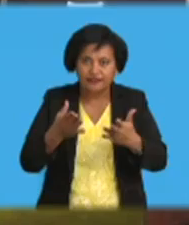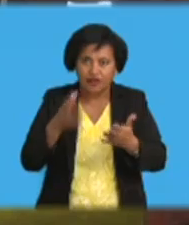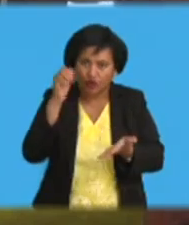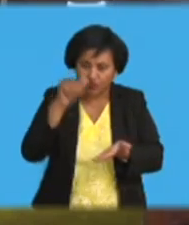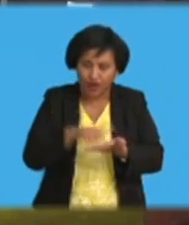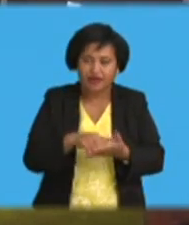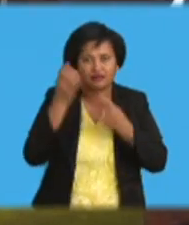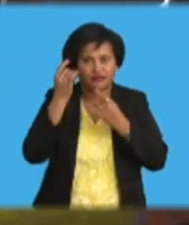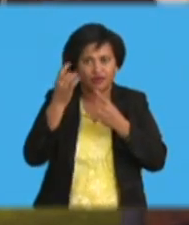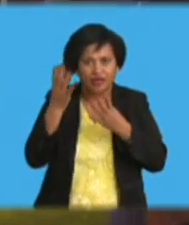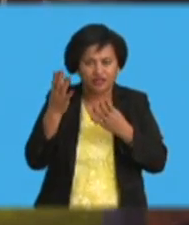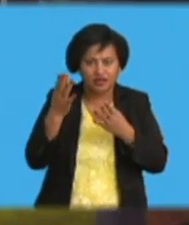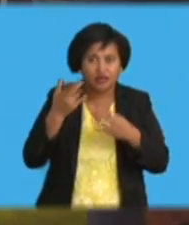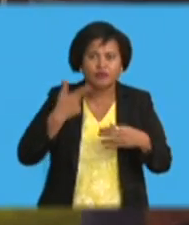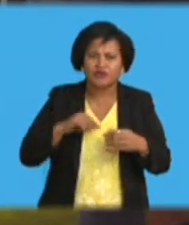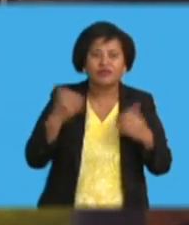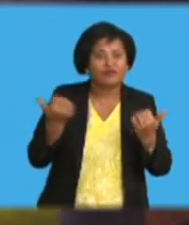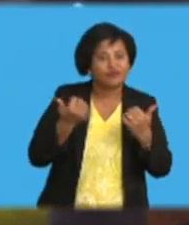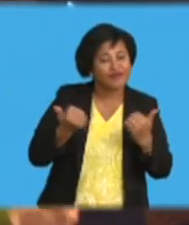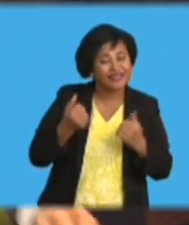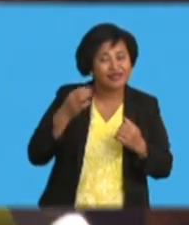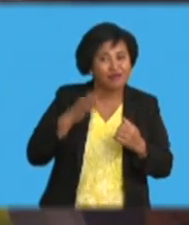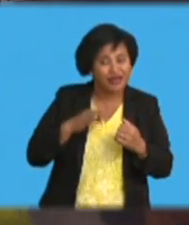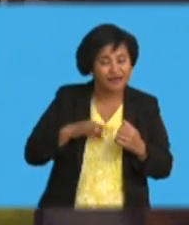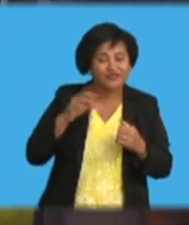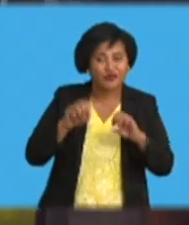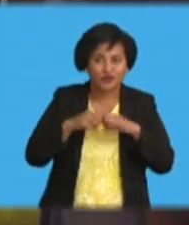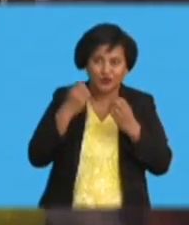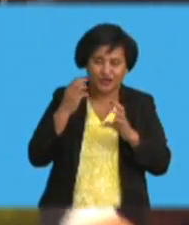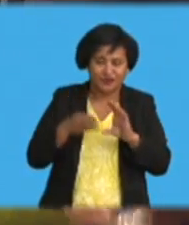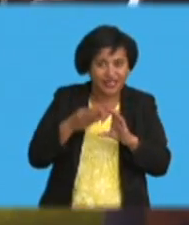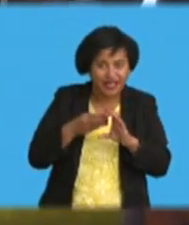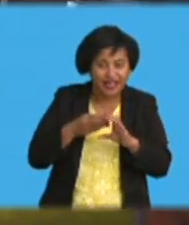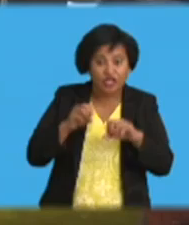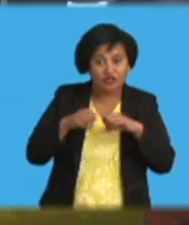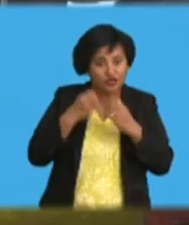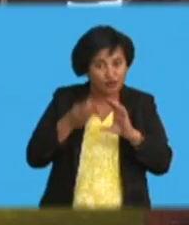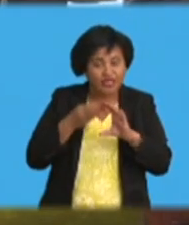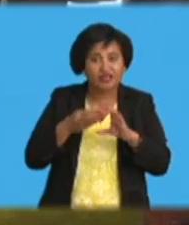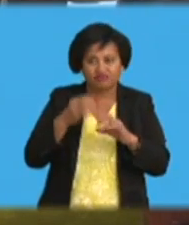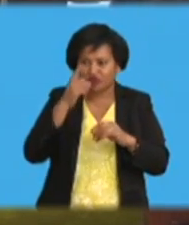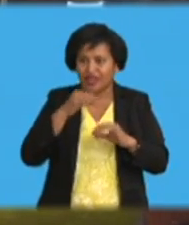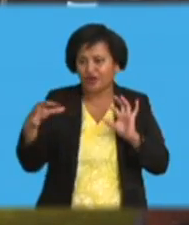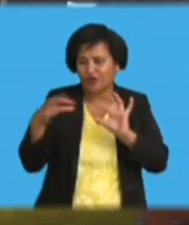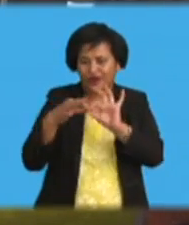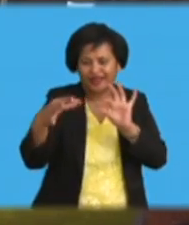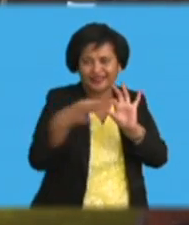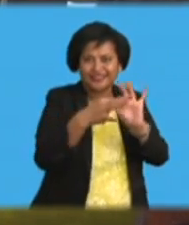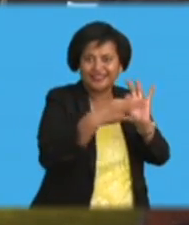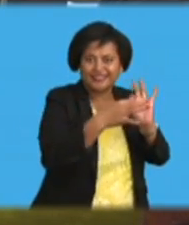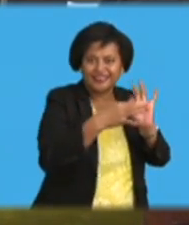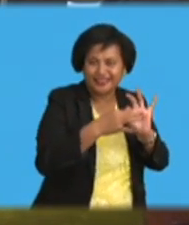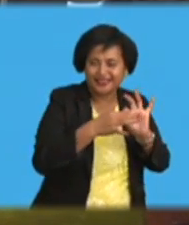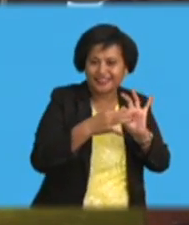get me wrong, there are many benefits to the responsible and ethical use of social media. Social media can connect Fijians to one another within our country